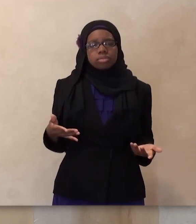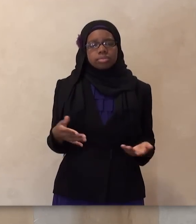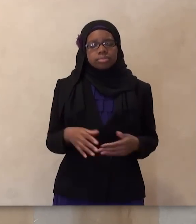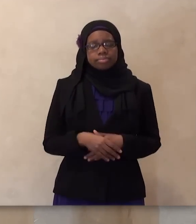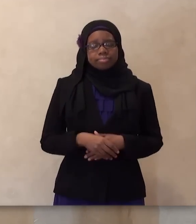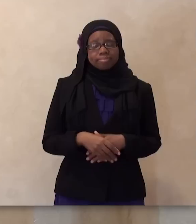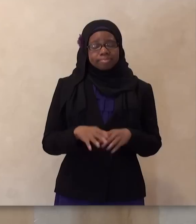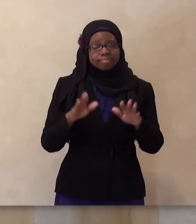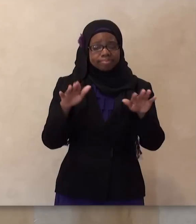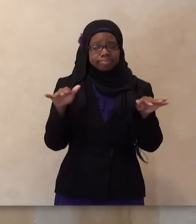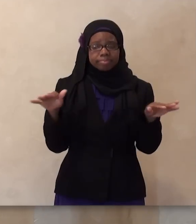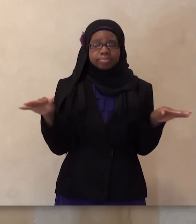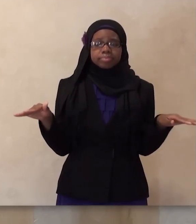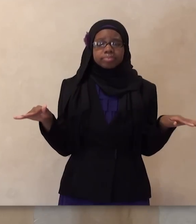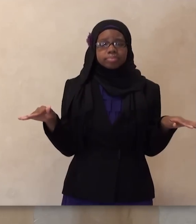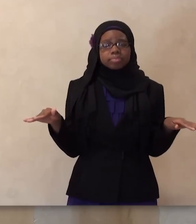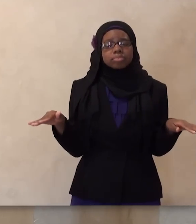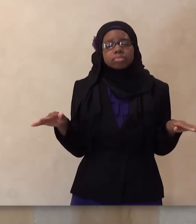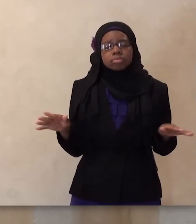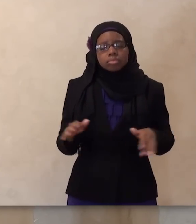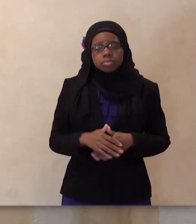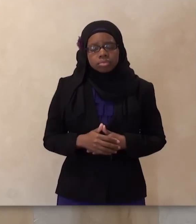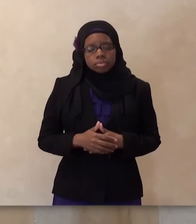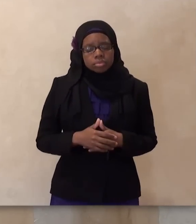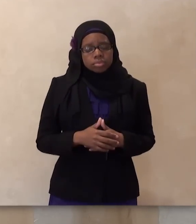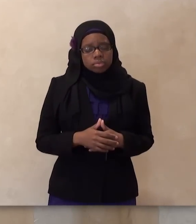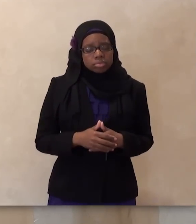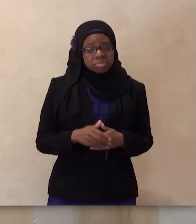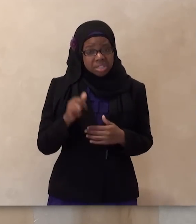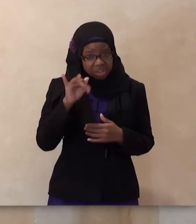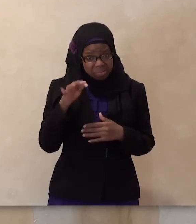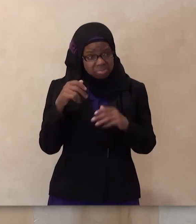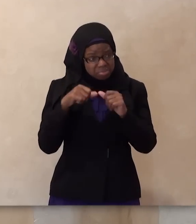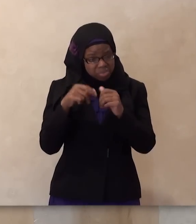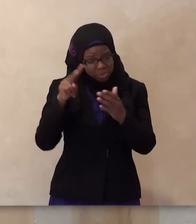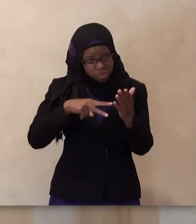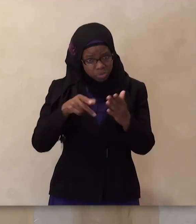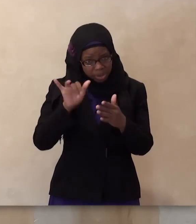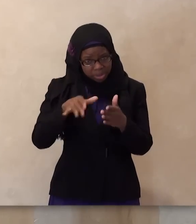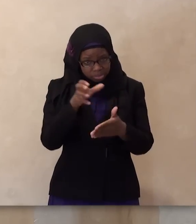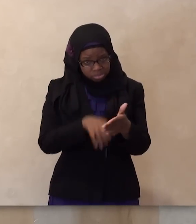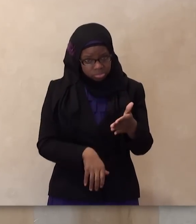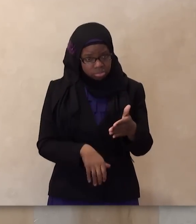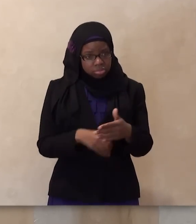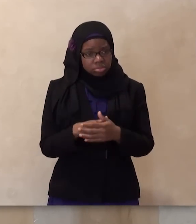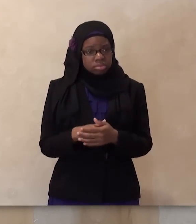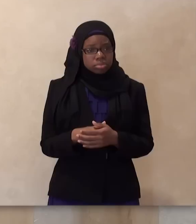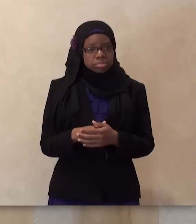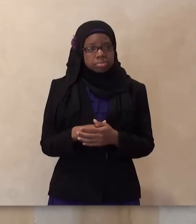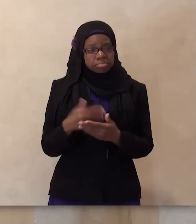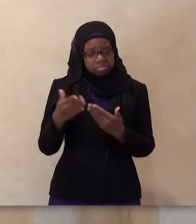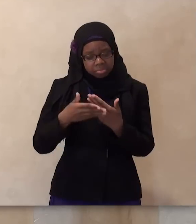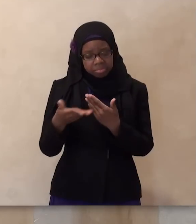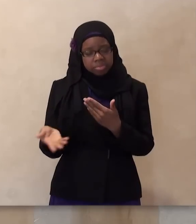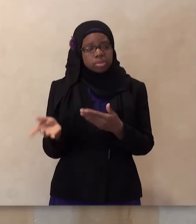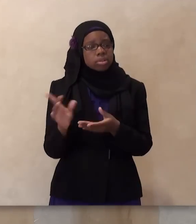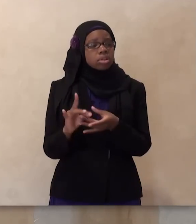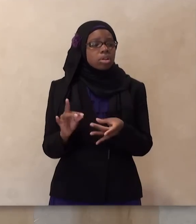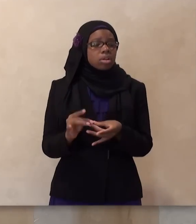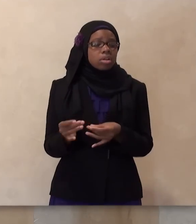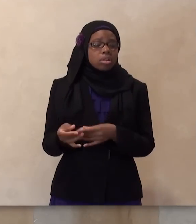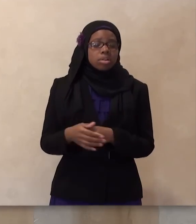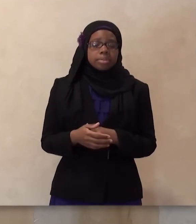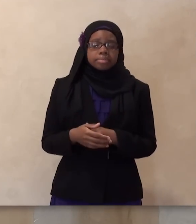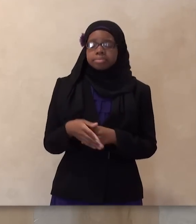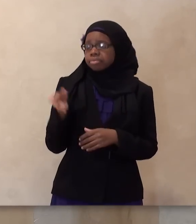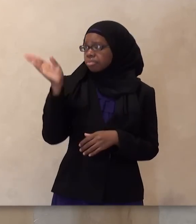My brothers and sisters, if you continue reading this surah and the ayahs after this, also Allah subhanahu wa